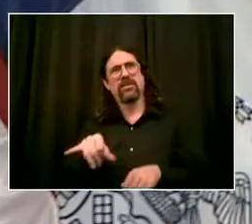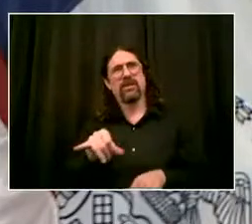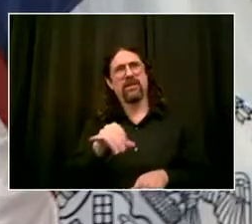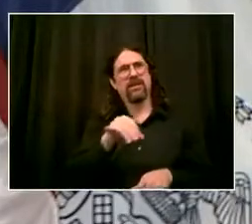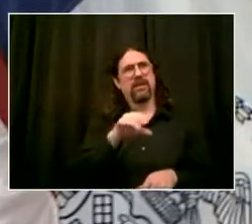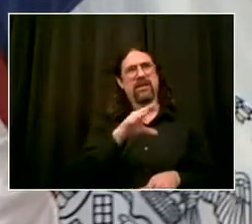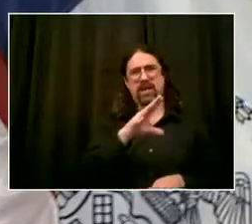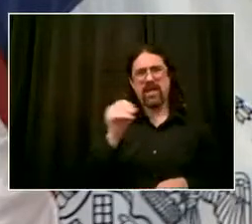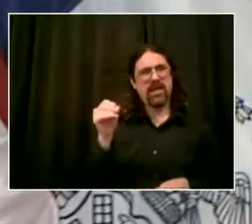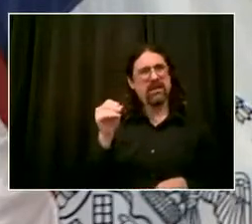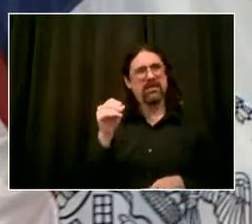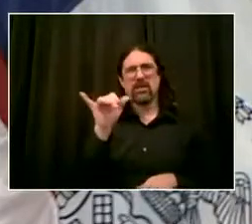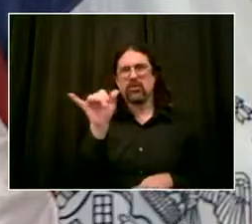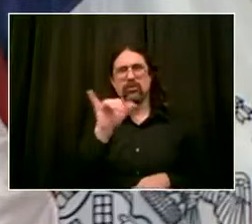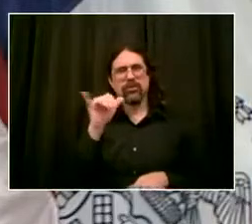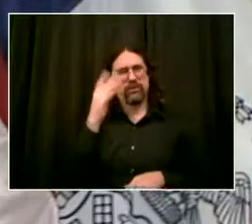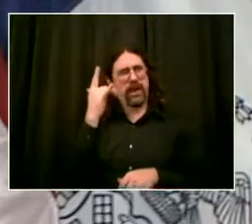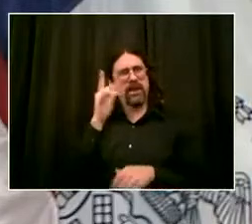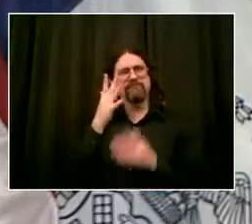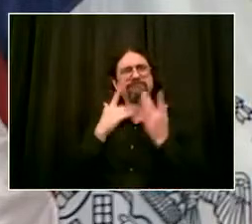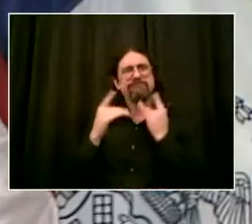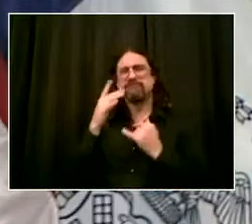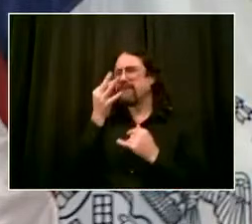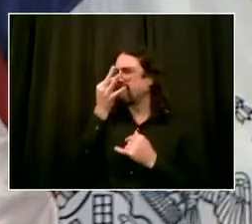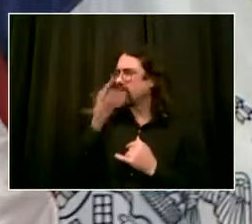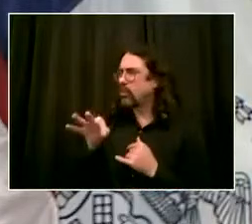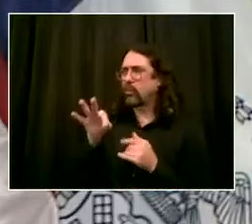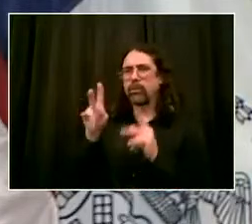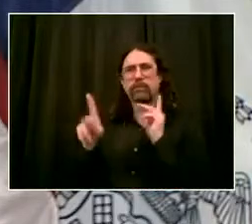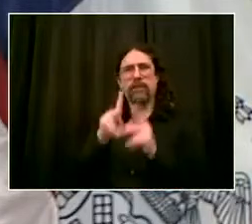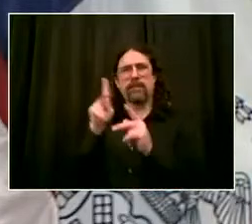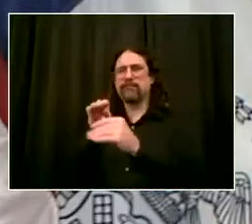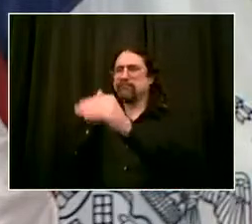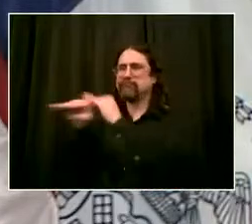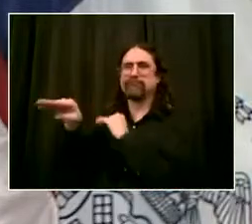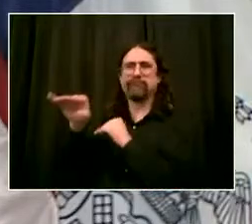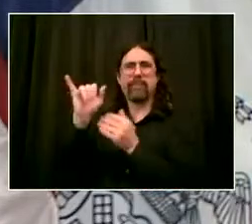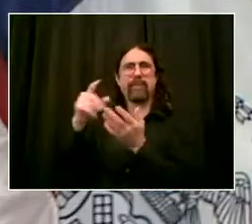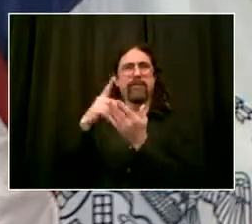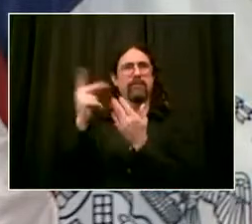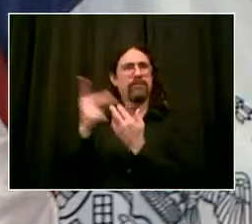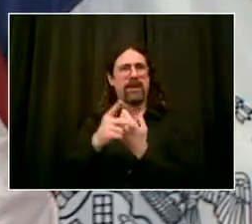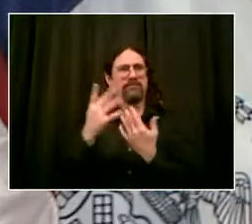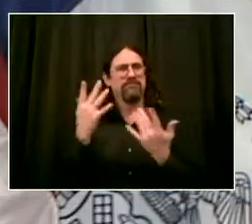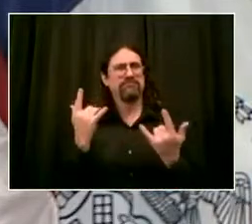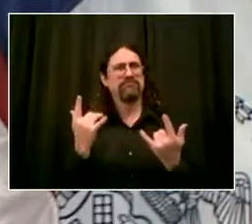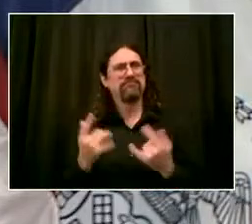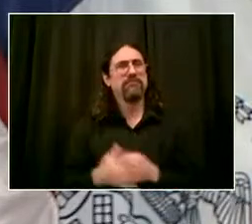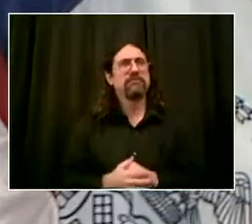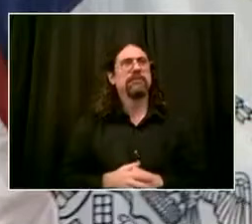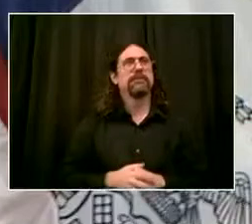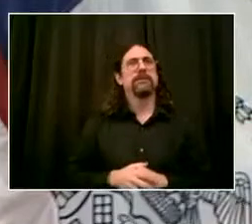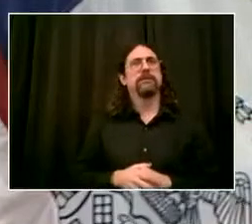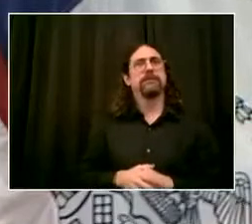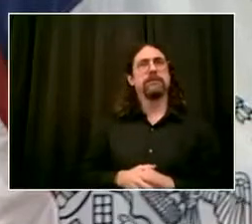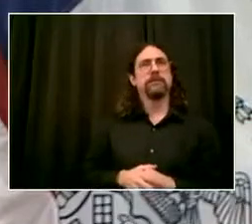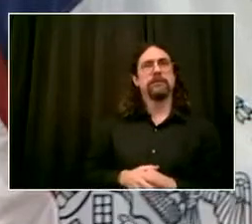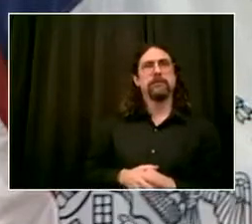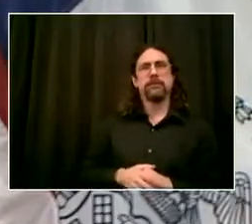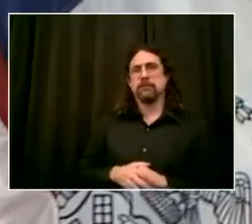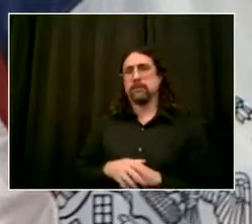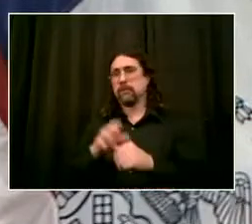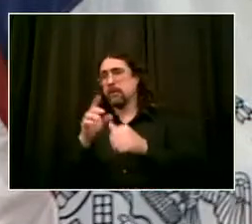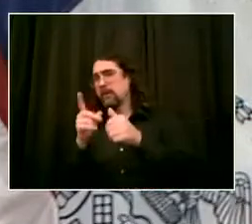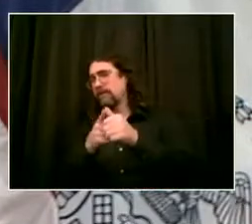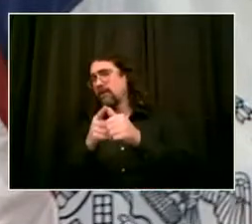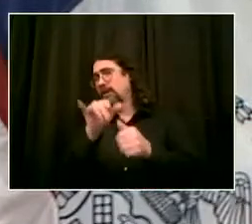the capacity of learning Bridges has been consistently expanded we've been uh expanding it with the assumption that once we